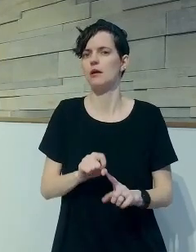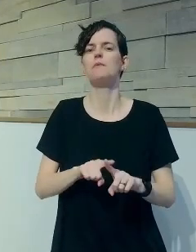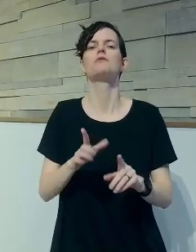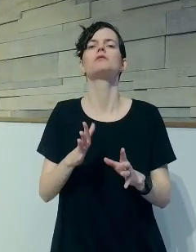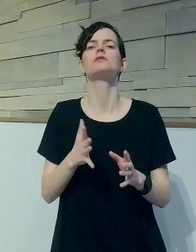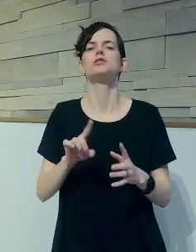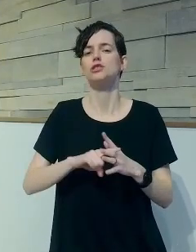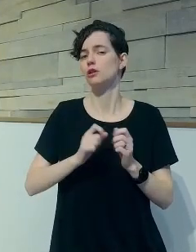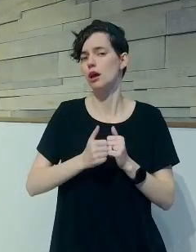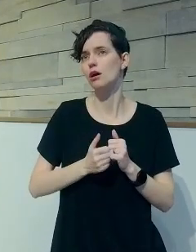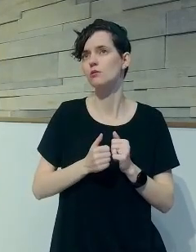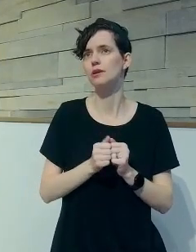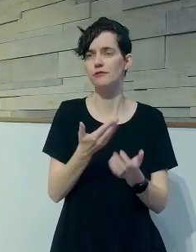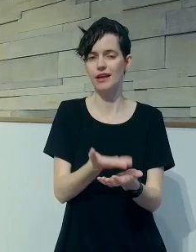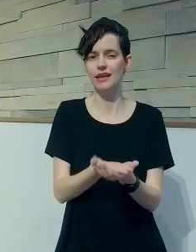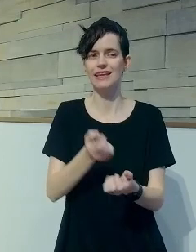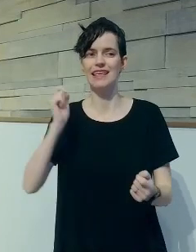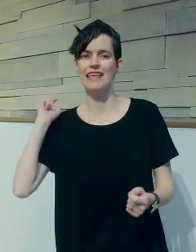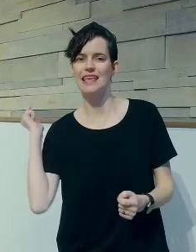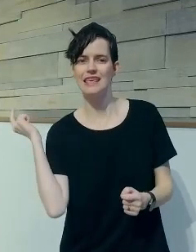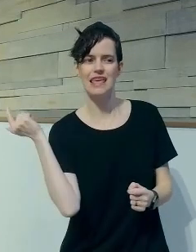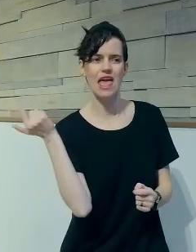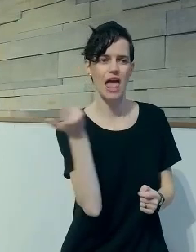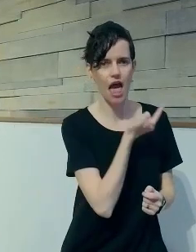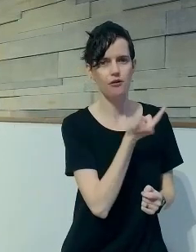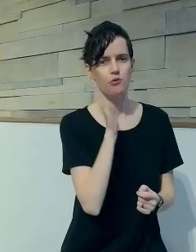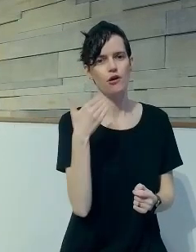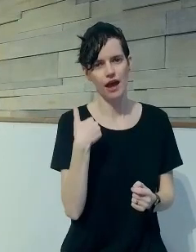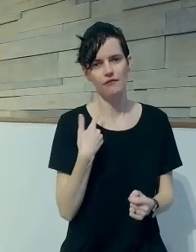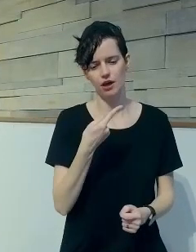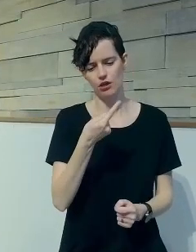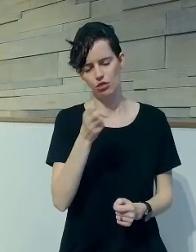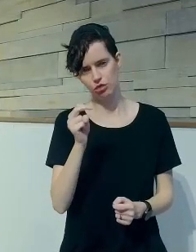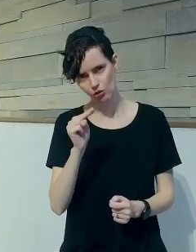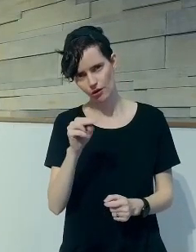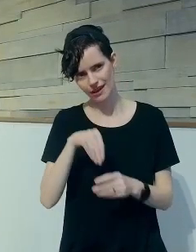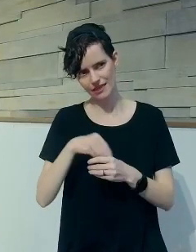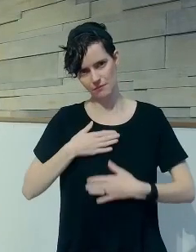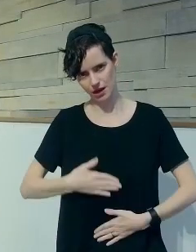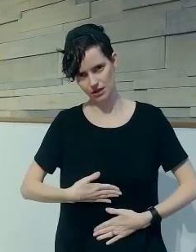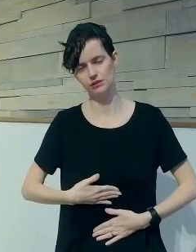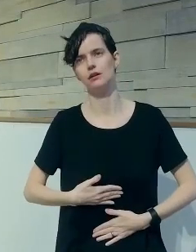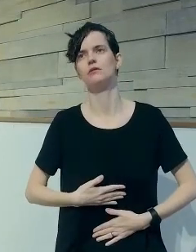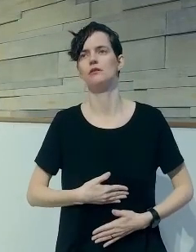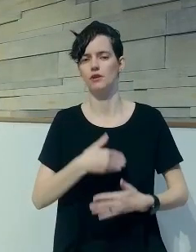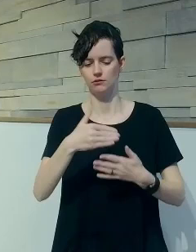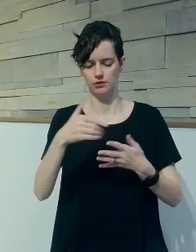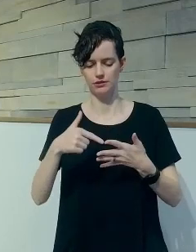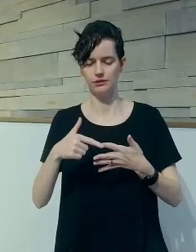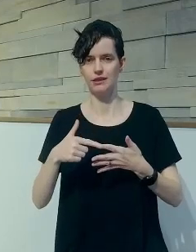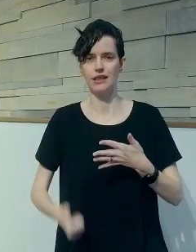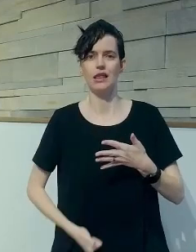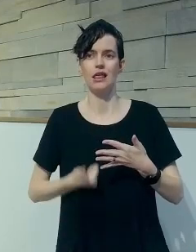going to begin this morning with the fact that everyone gets thorns in the flesh. And then after that, we're going to follow up with the fact